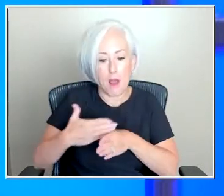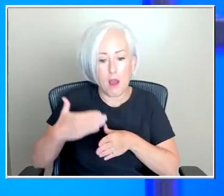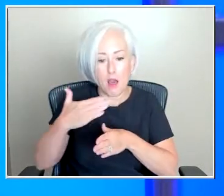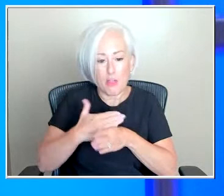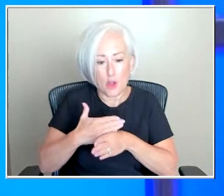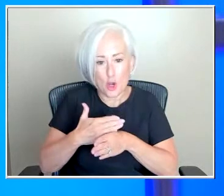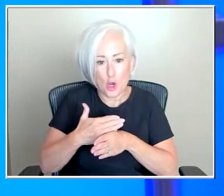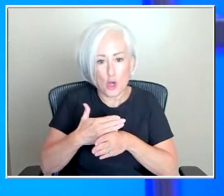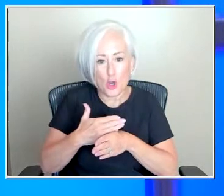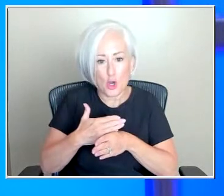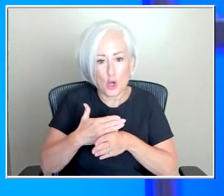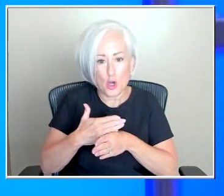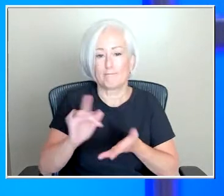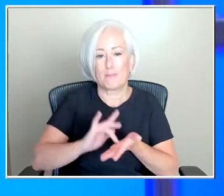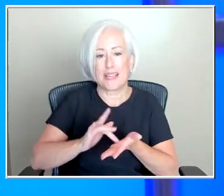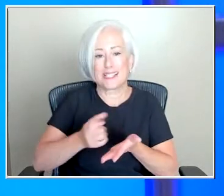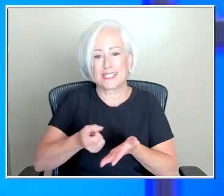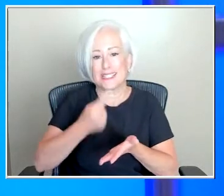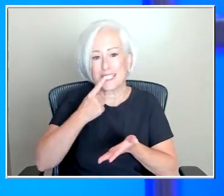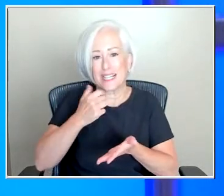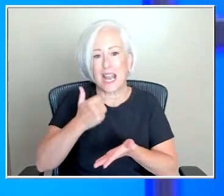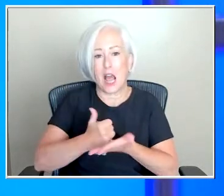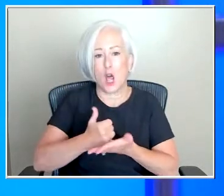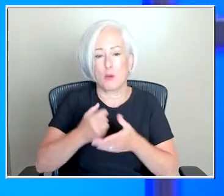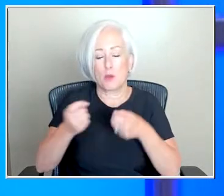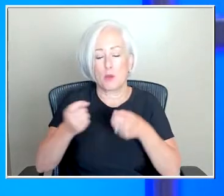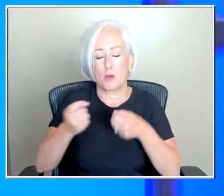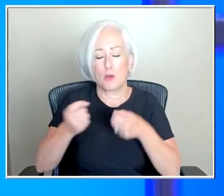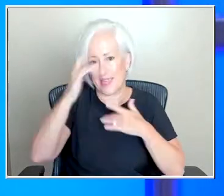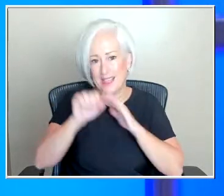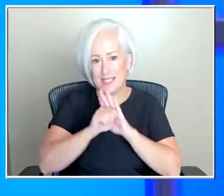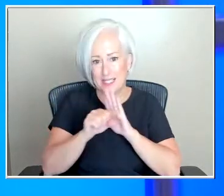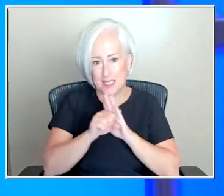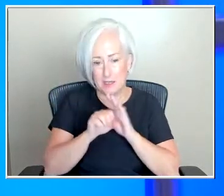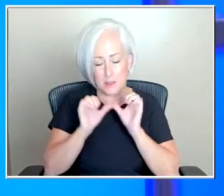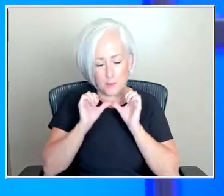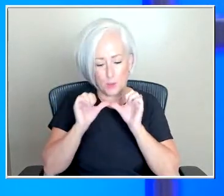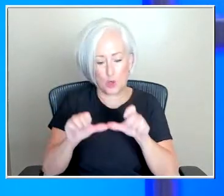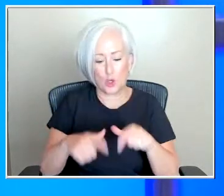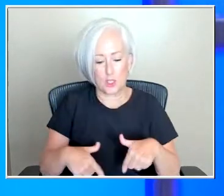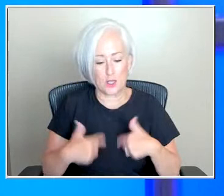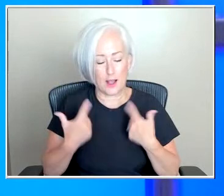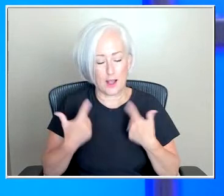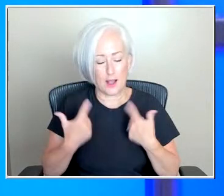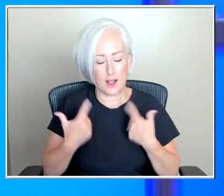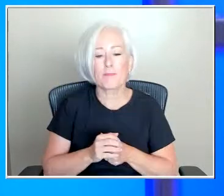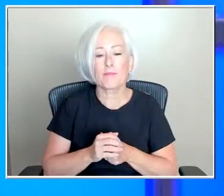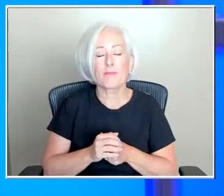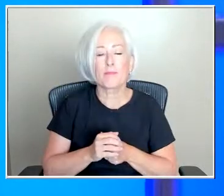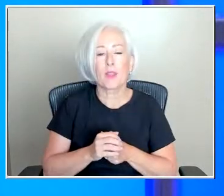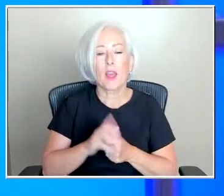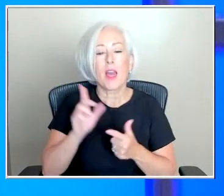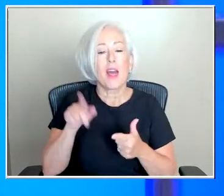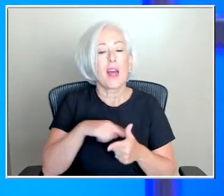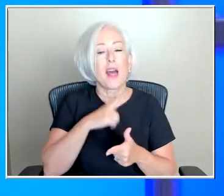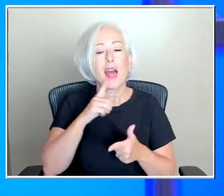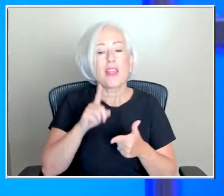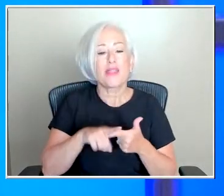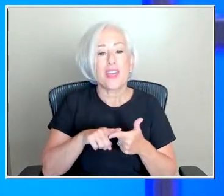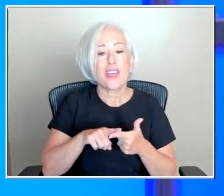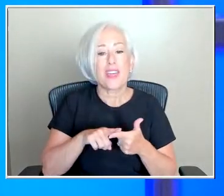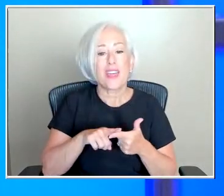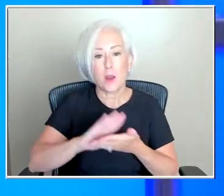that will control the symptom enough for you to continue living your life the way you want. But then at that point where it becomes medically